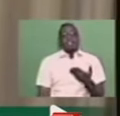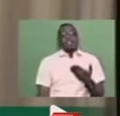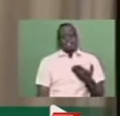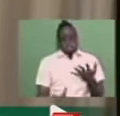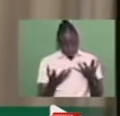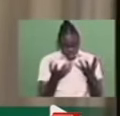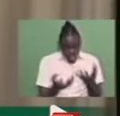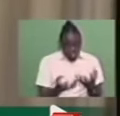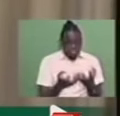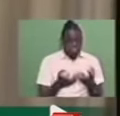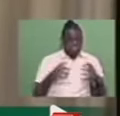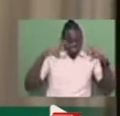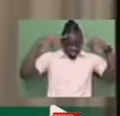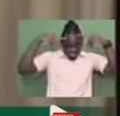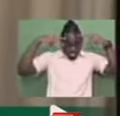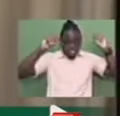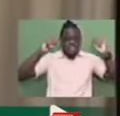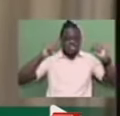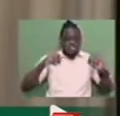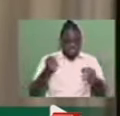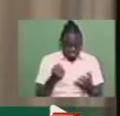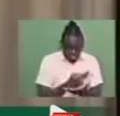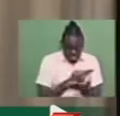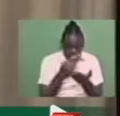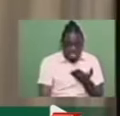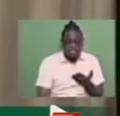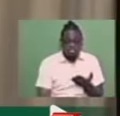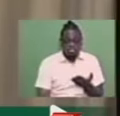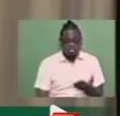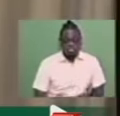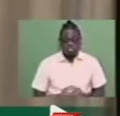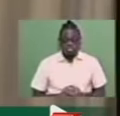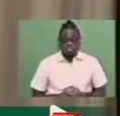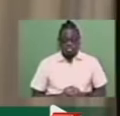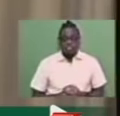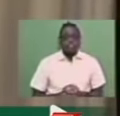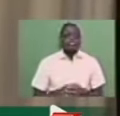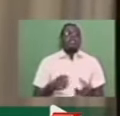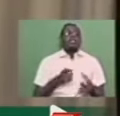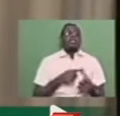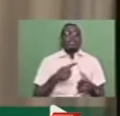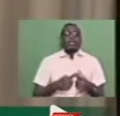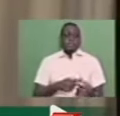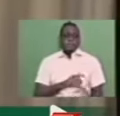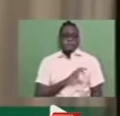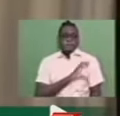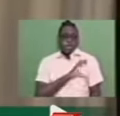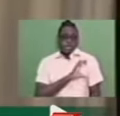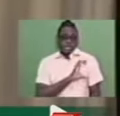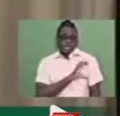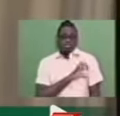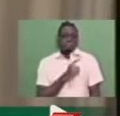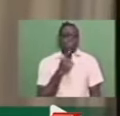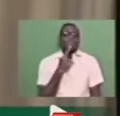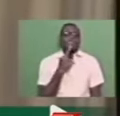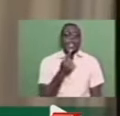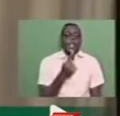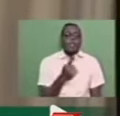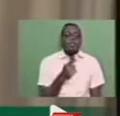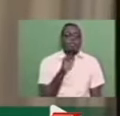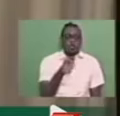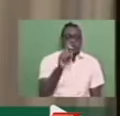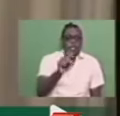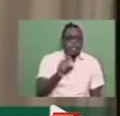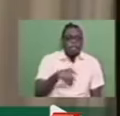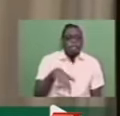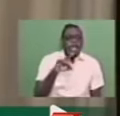The commander of the elite hierarchy of the police service to hunt down those miscreants responsible for stealing the